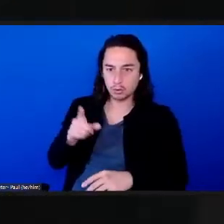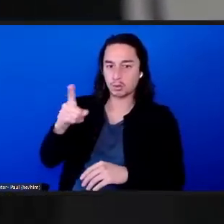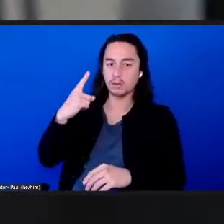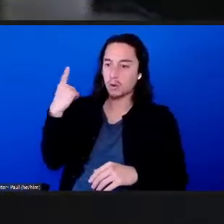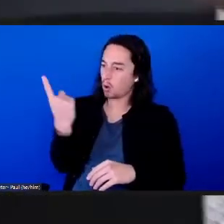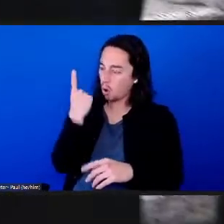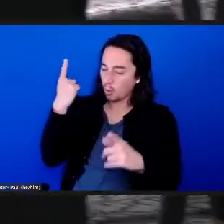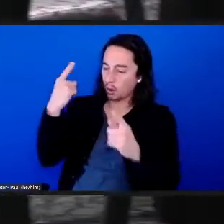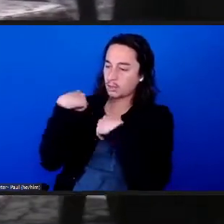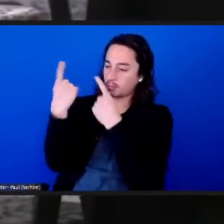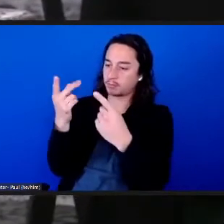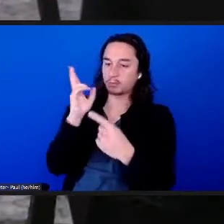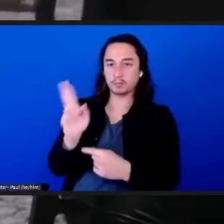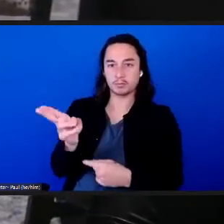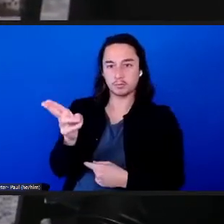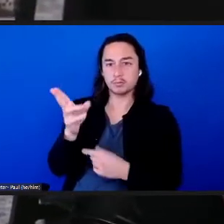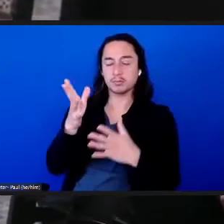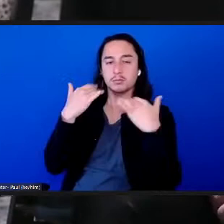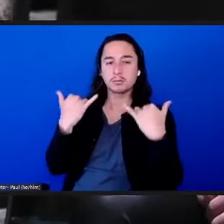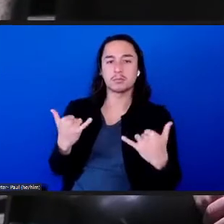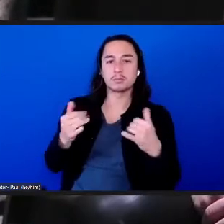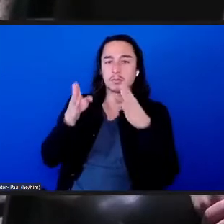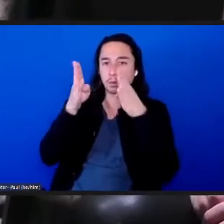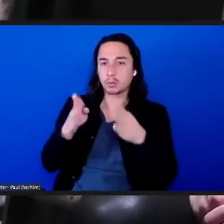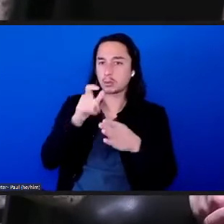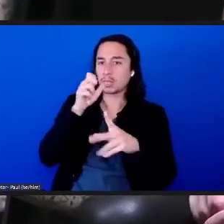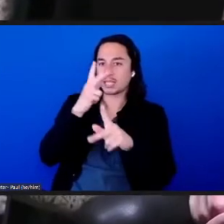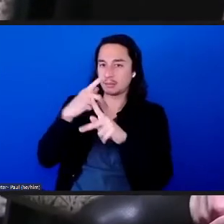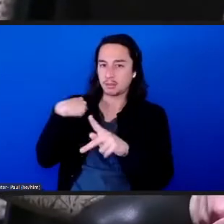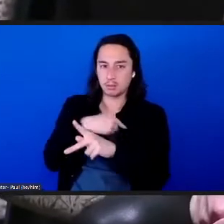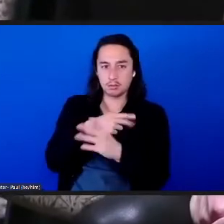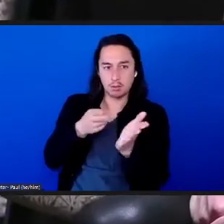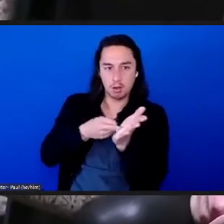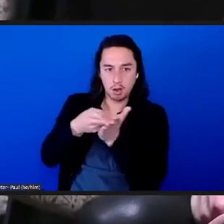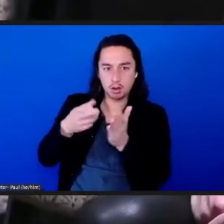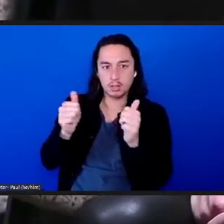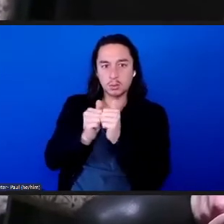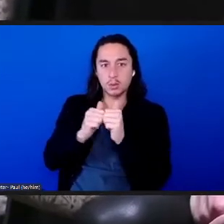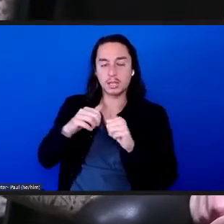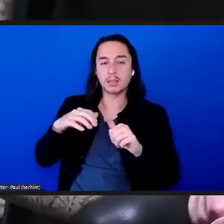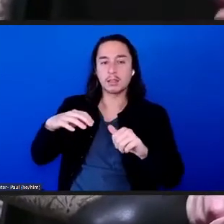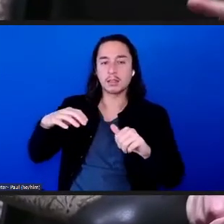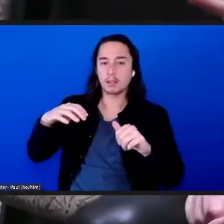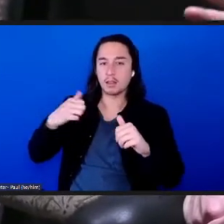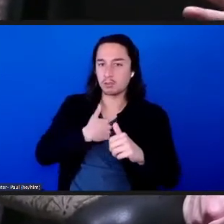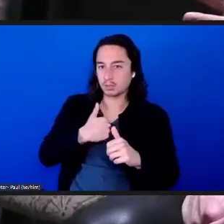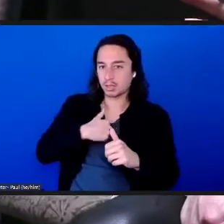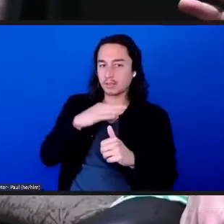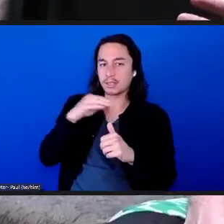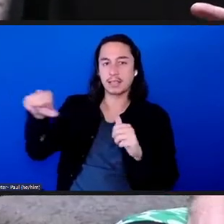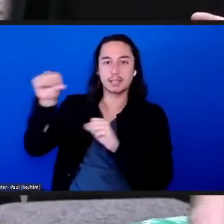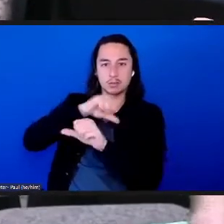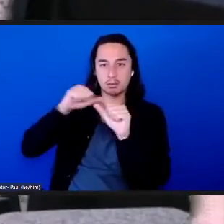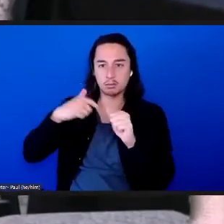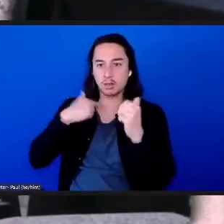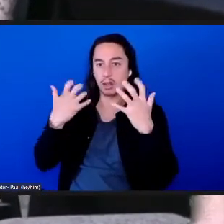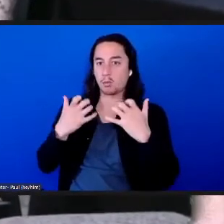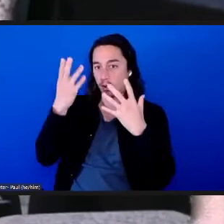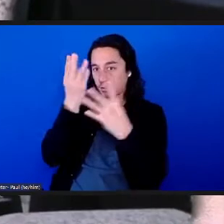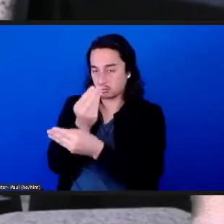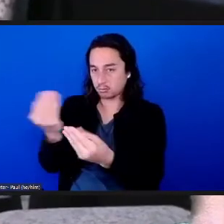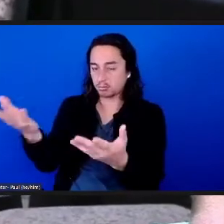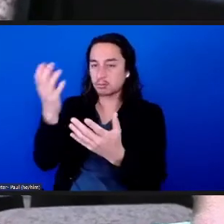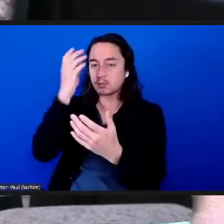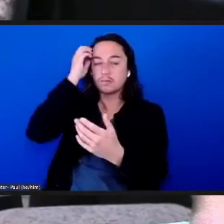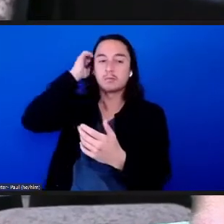historically and presently the one who keeps us honest with ourselves and with each other. And I just want you to know